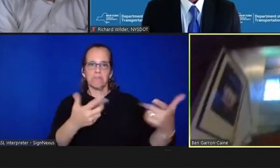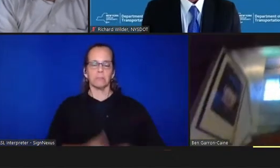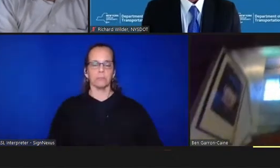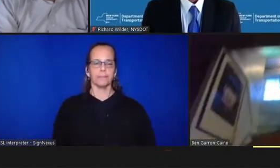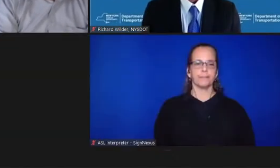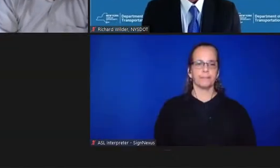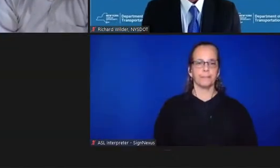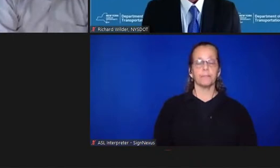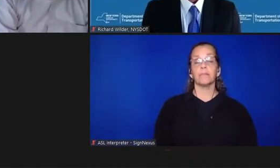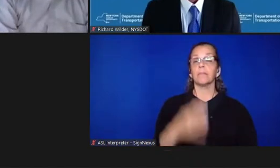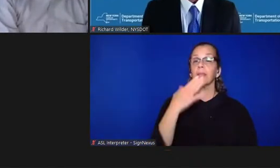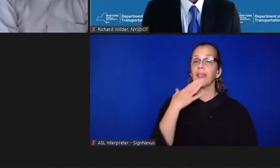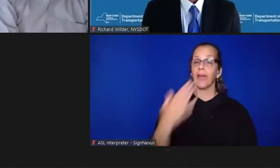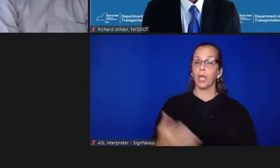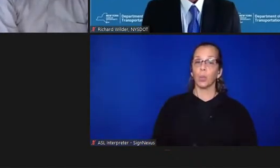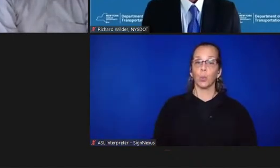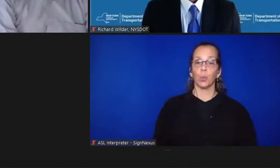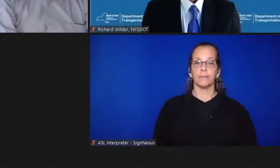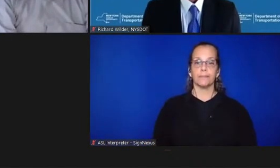thank you